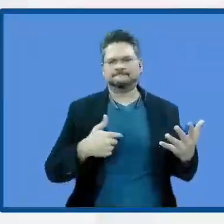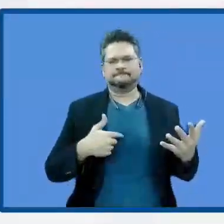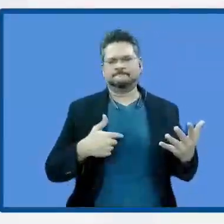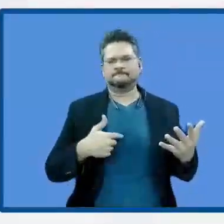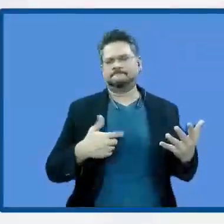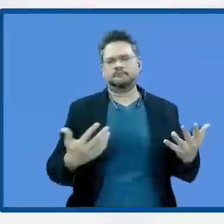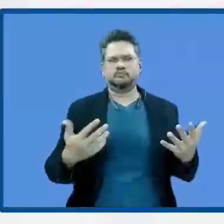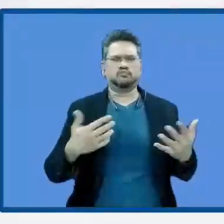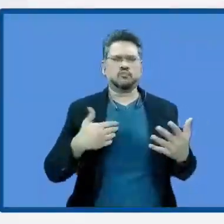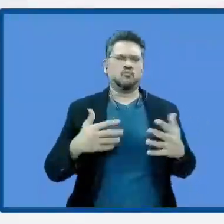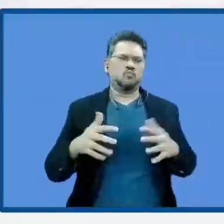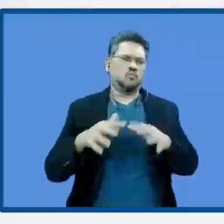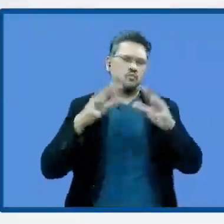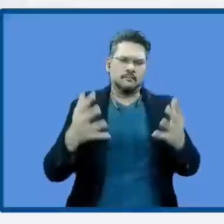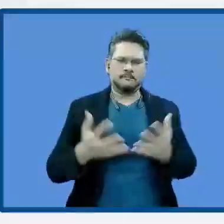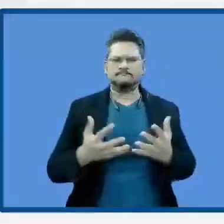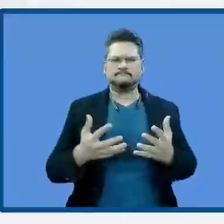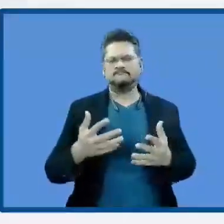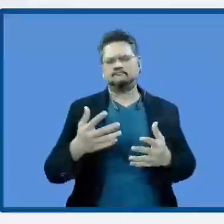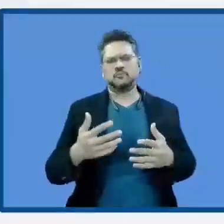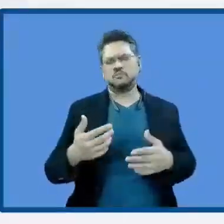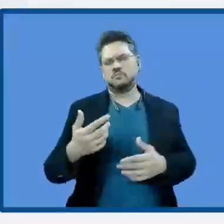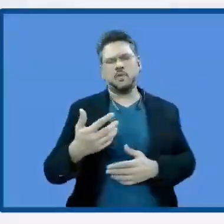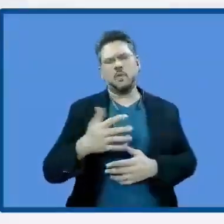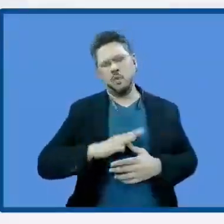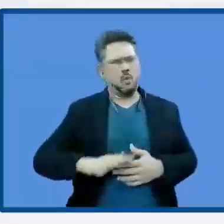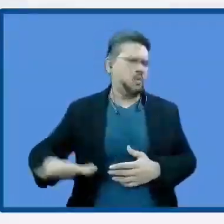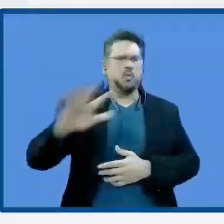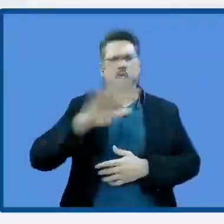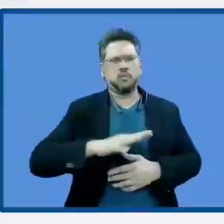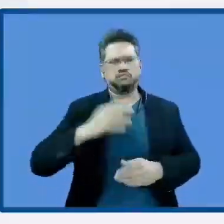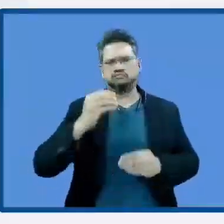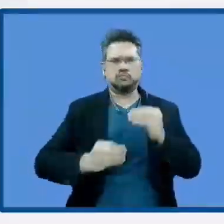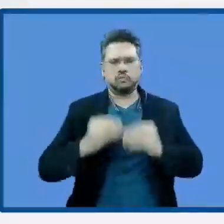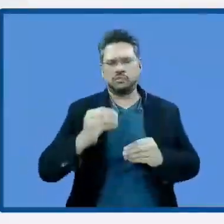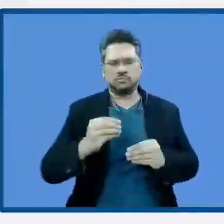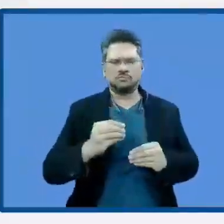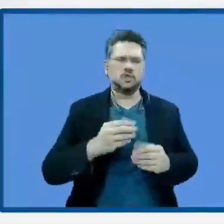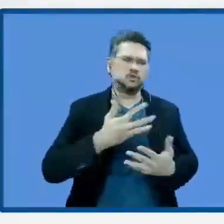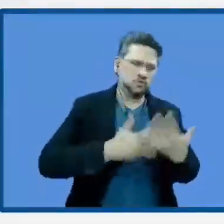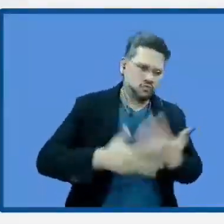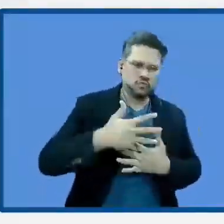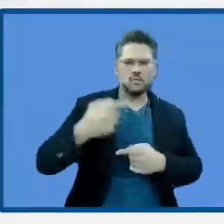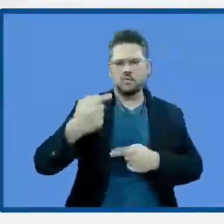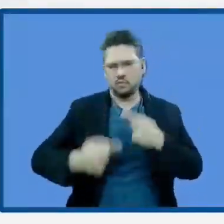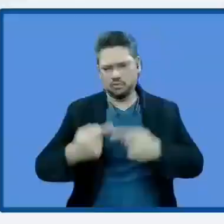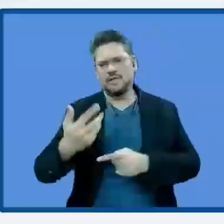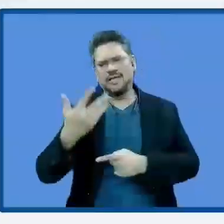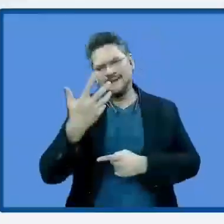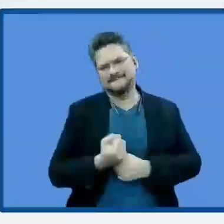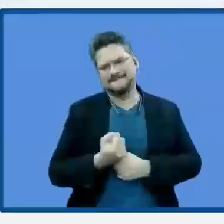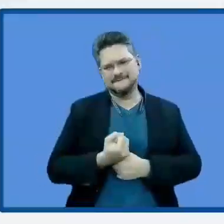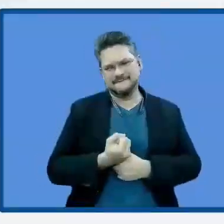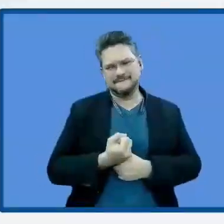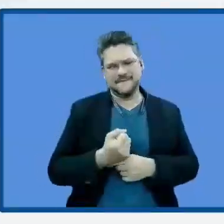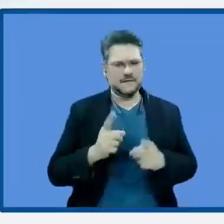not social, politically constructed, and this exists for